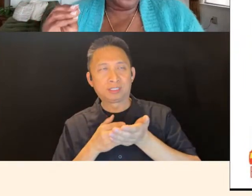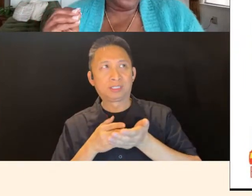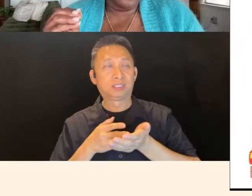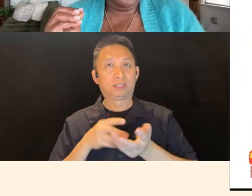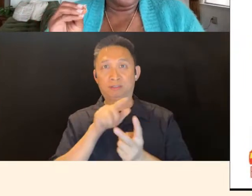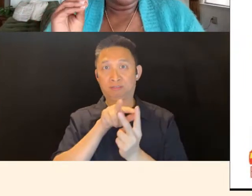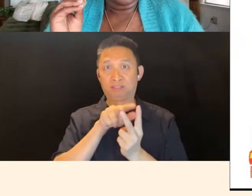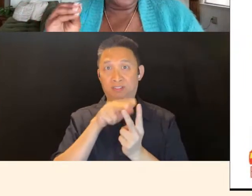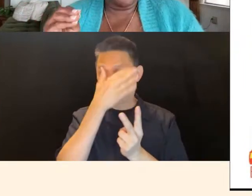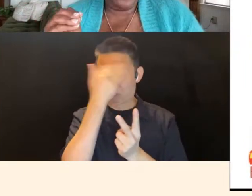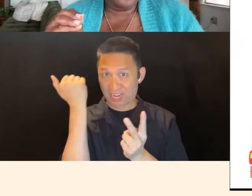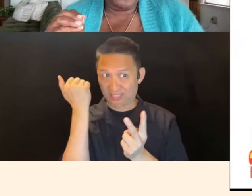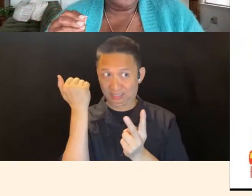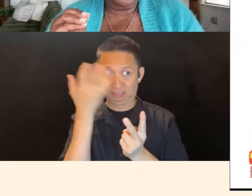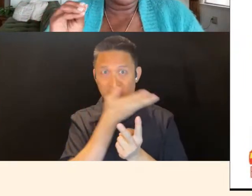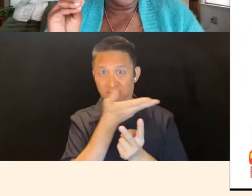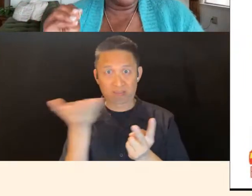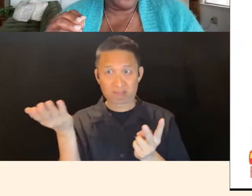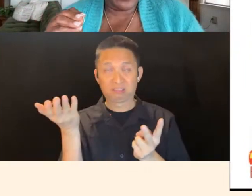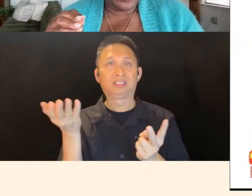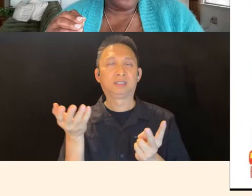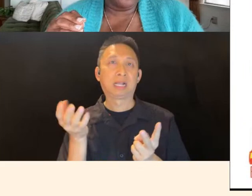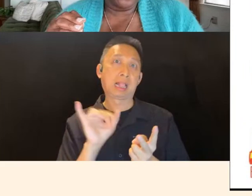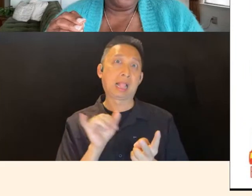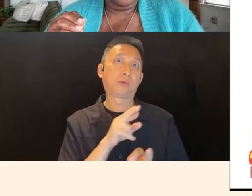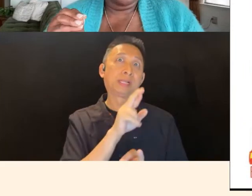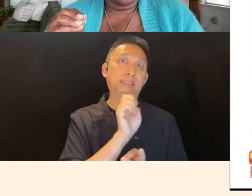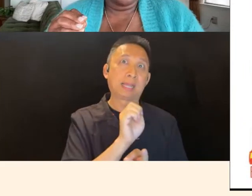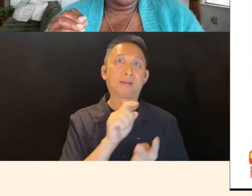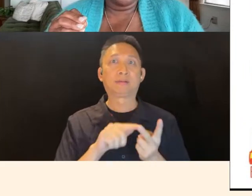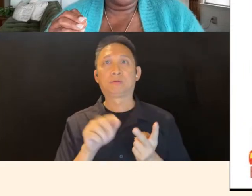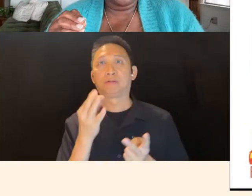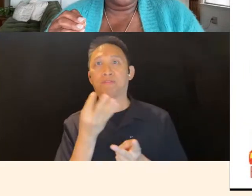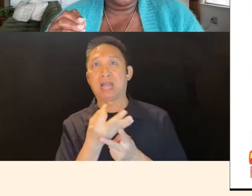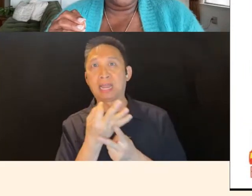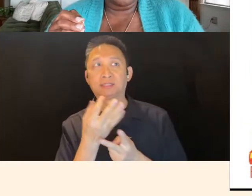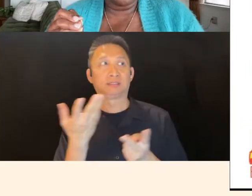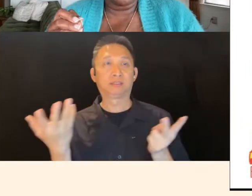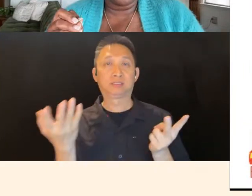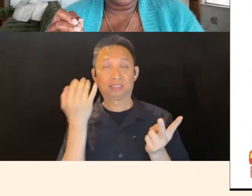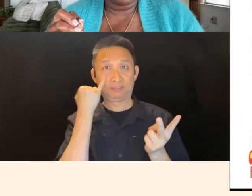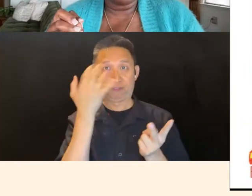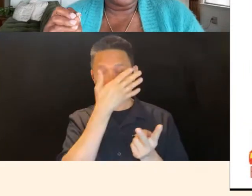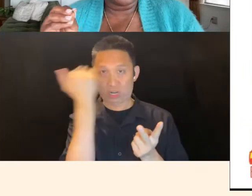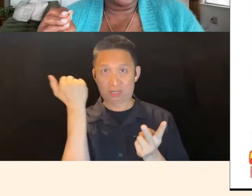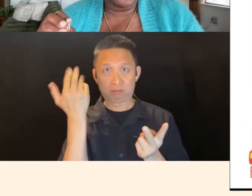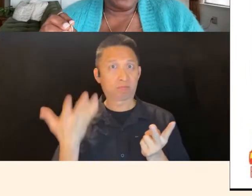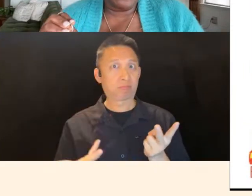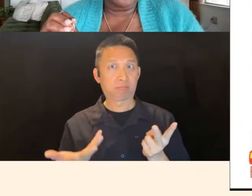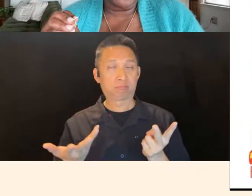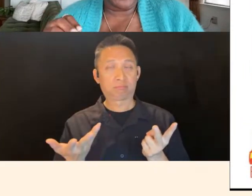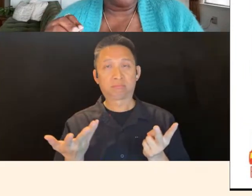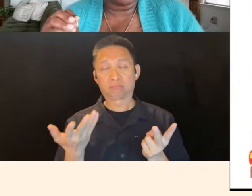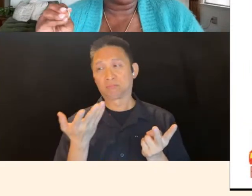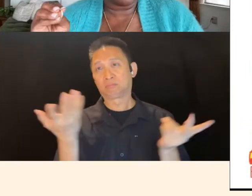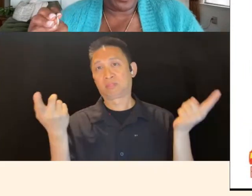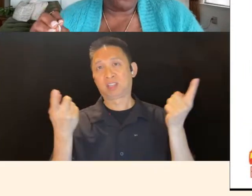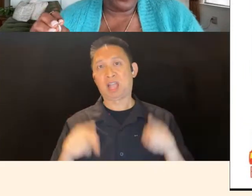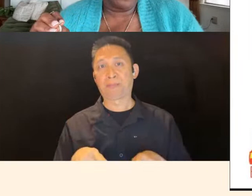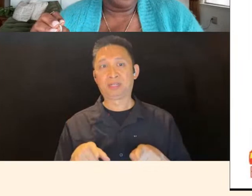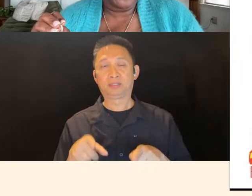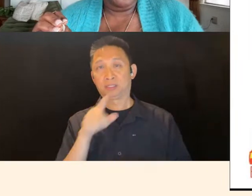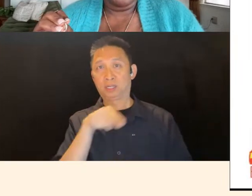conventional fields like real estate and like finance, you will necessarily have the